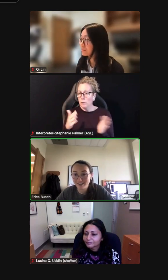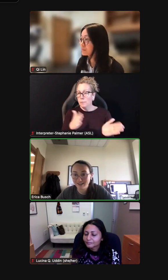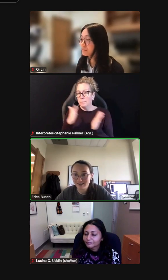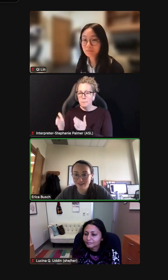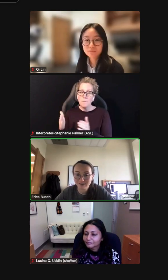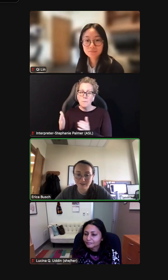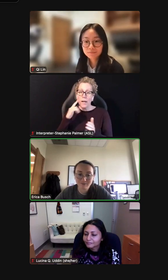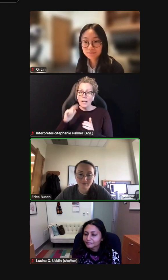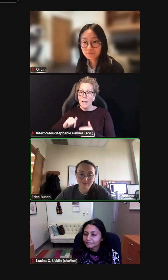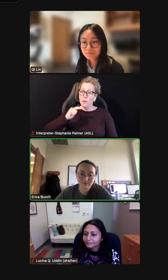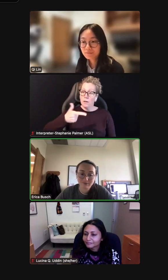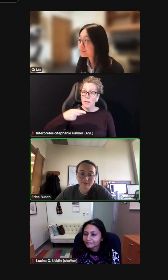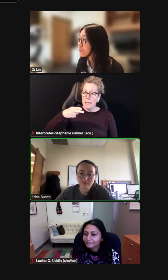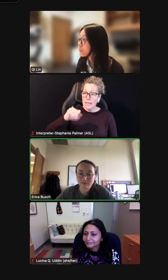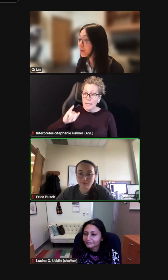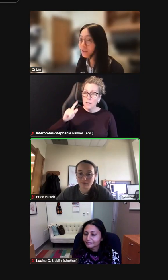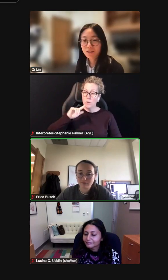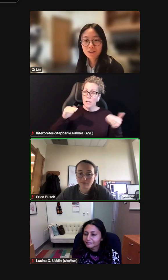today's guest.